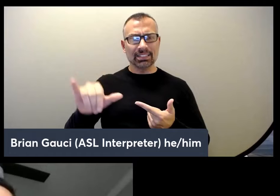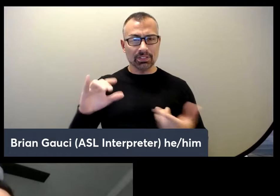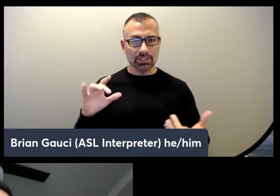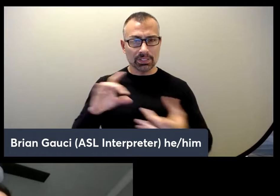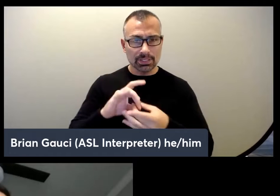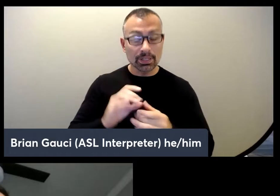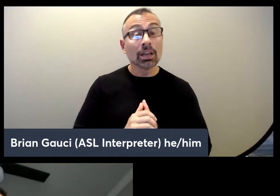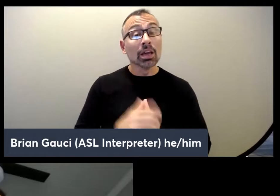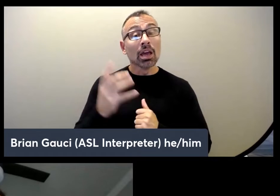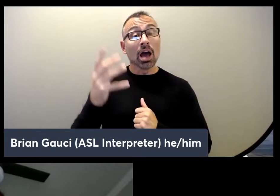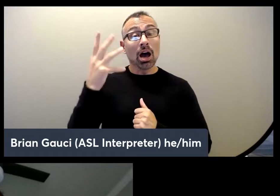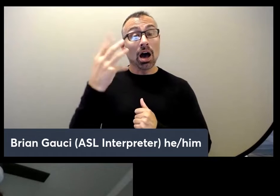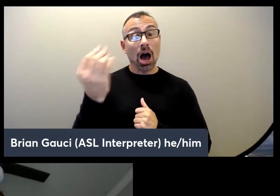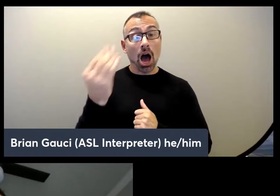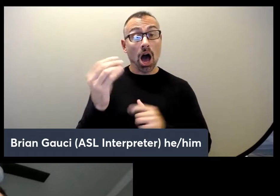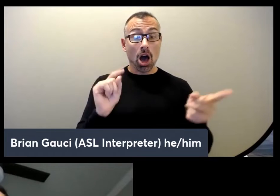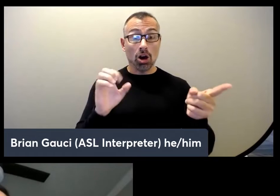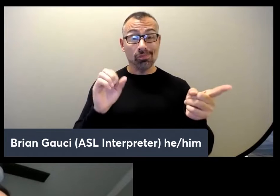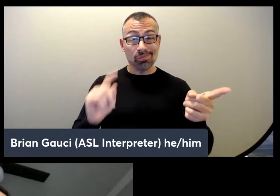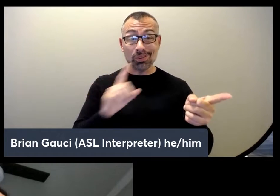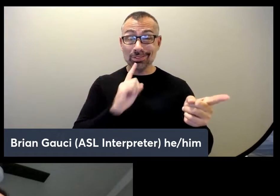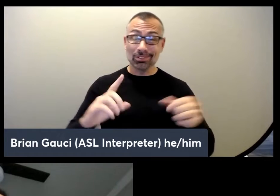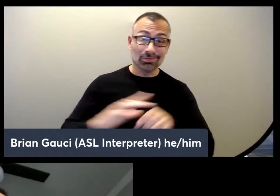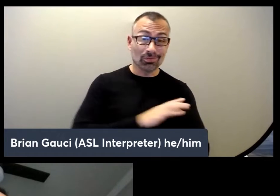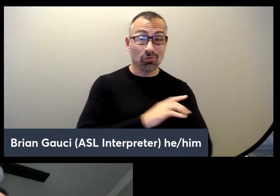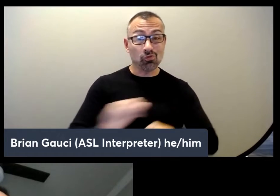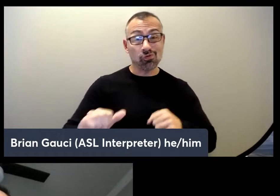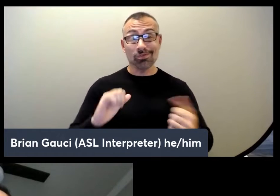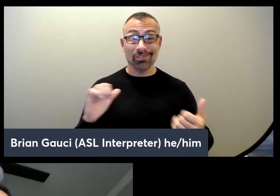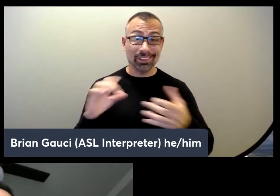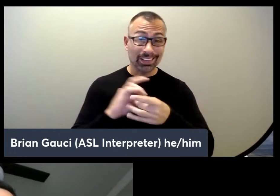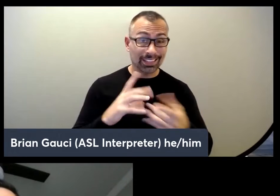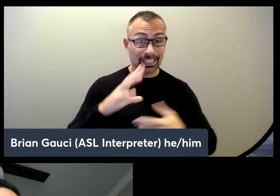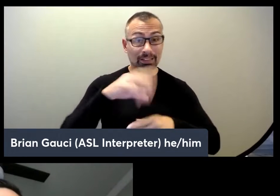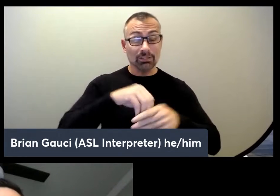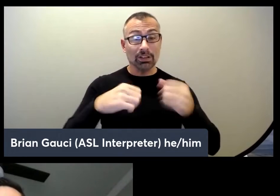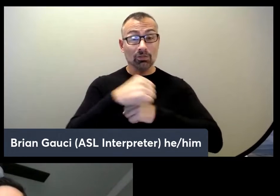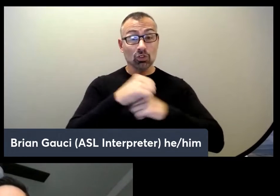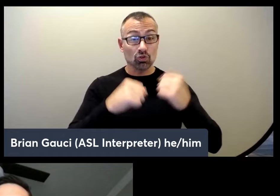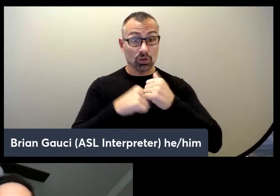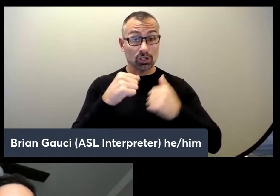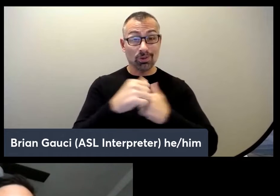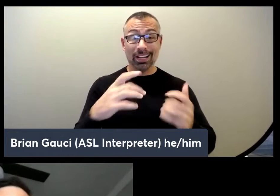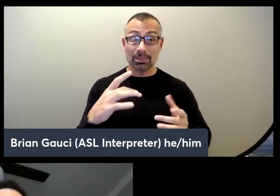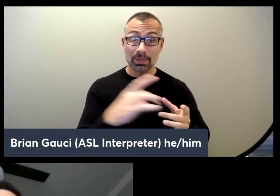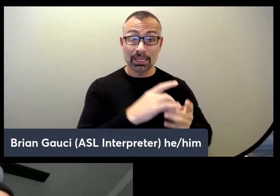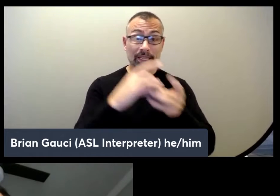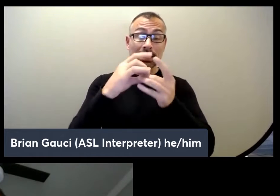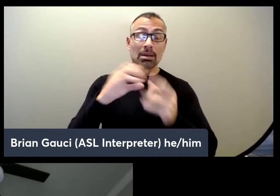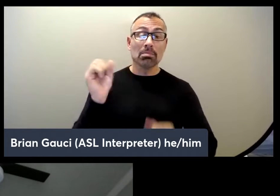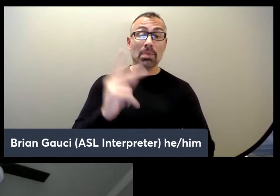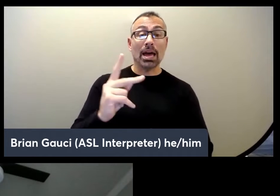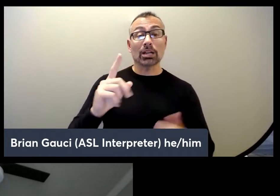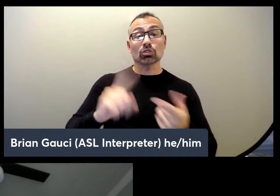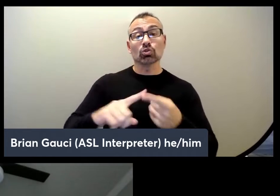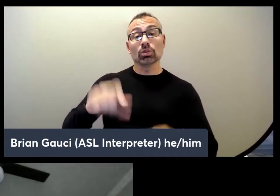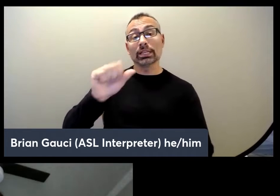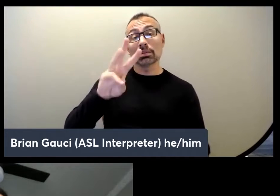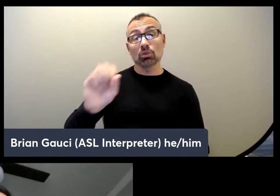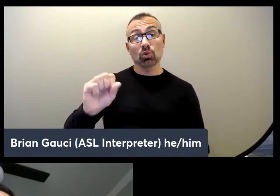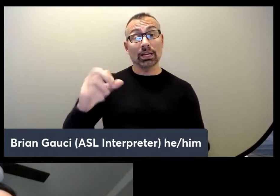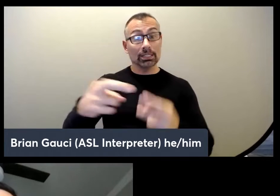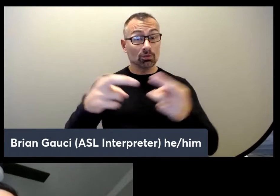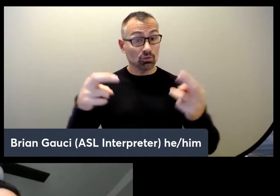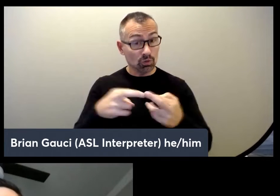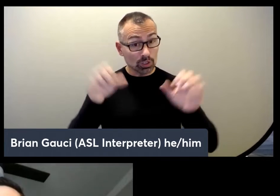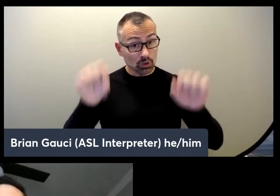connected infrastructure offering where it has to be connected back up to the AWS region so that you can use all of the same